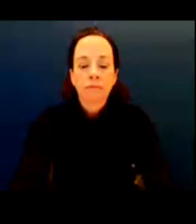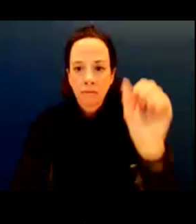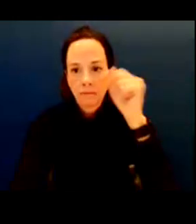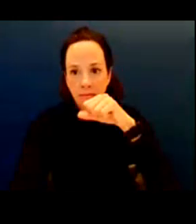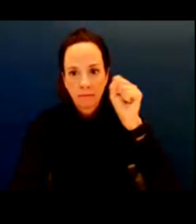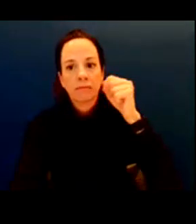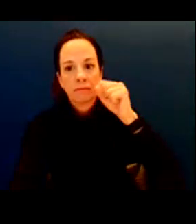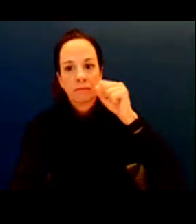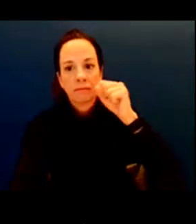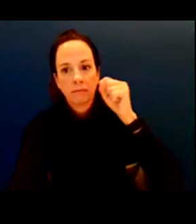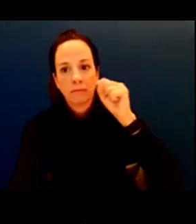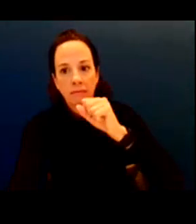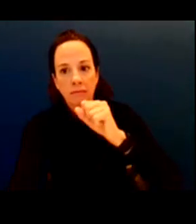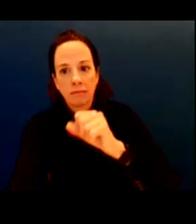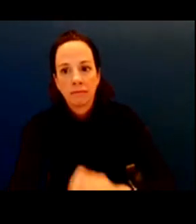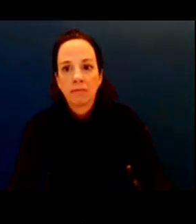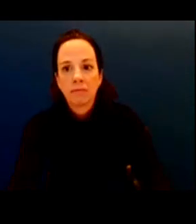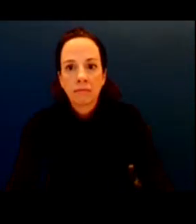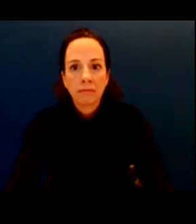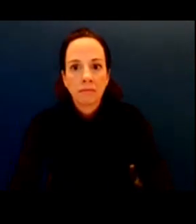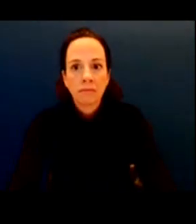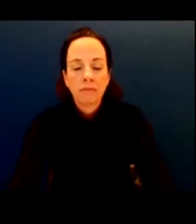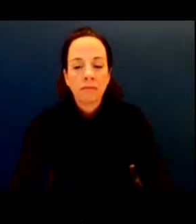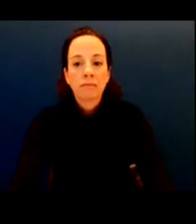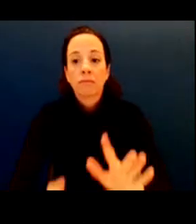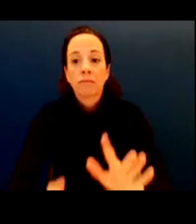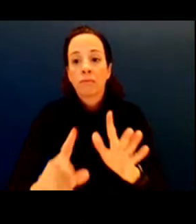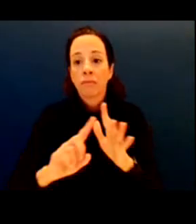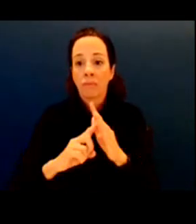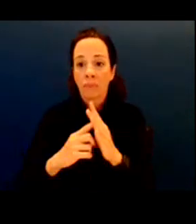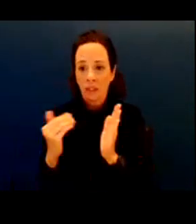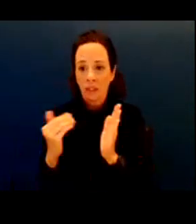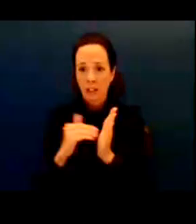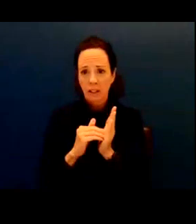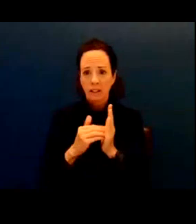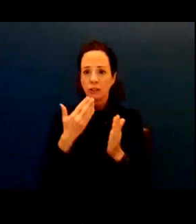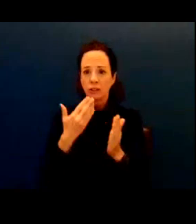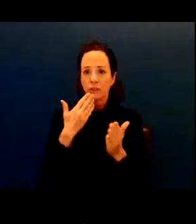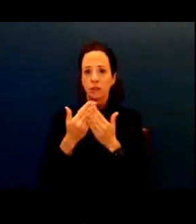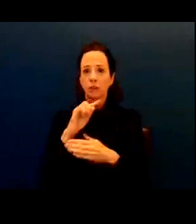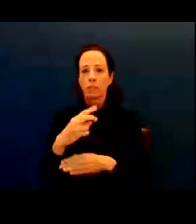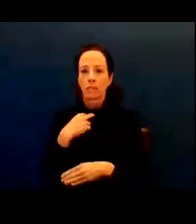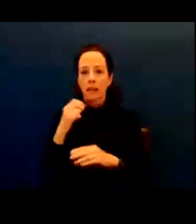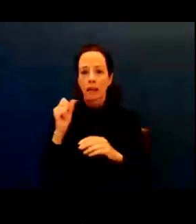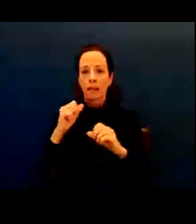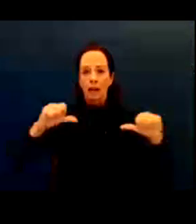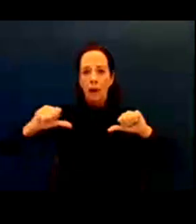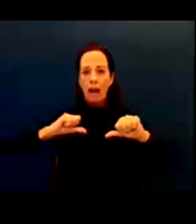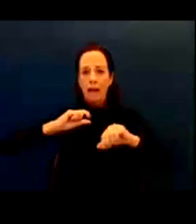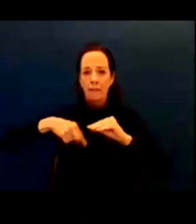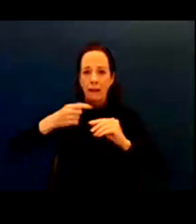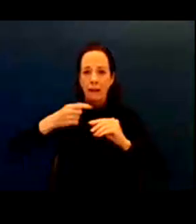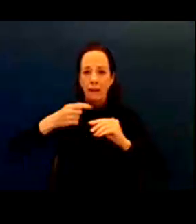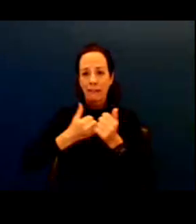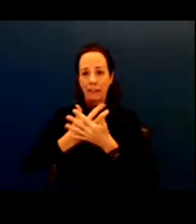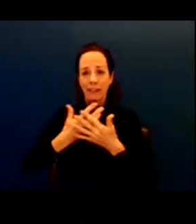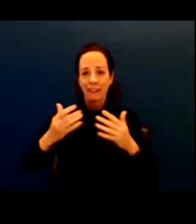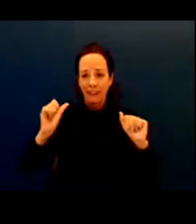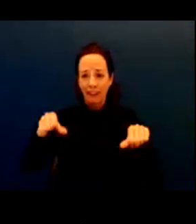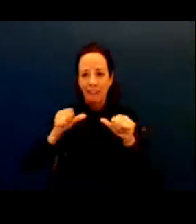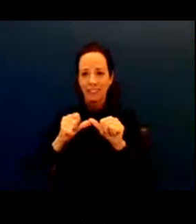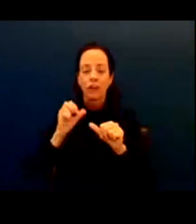Hey, should I start over? It's a great question to be stuck on. I can brag about all the great things we do. All